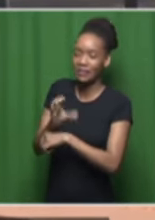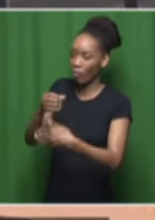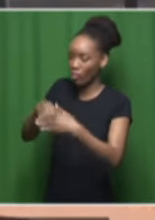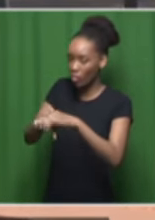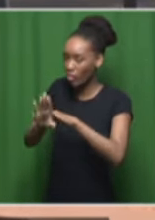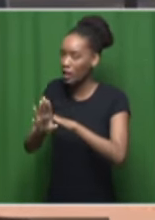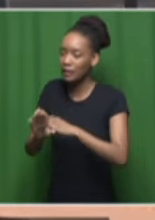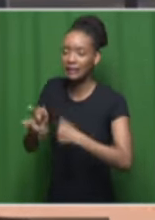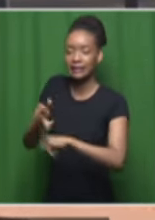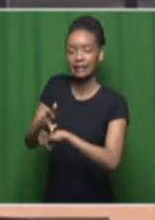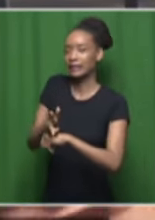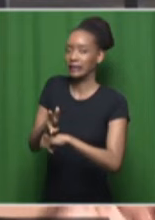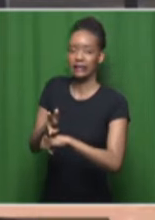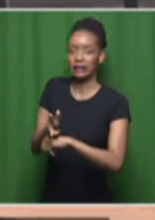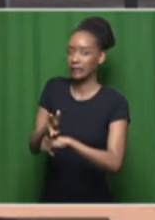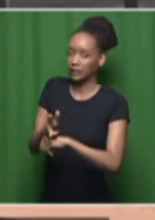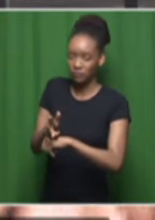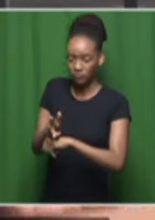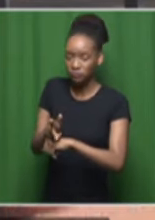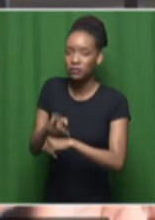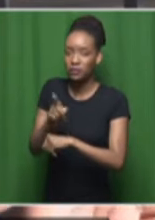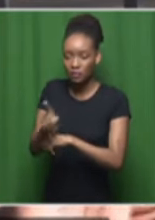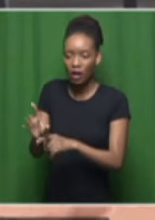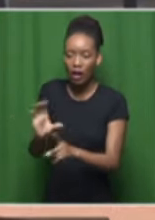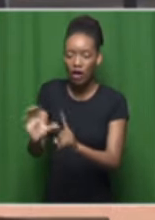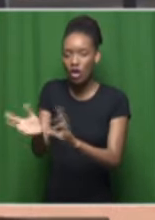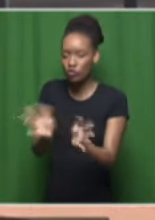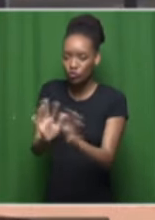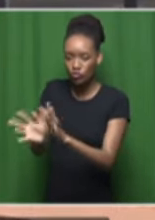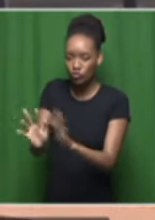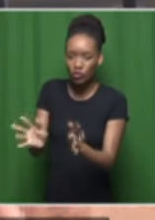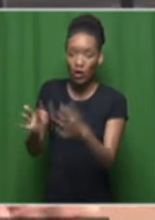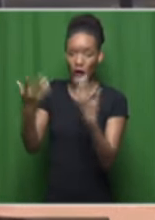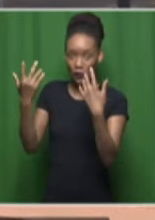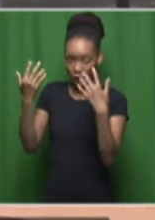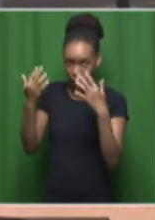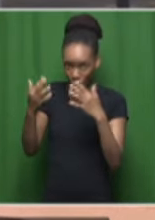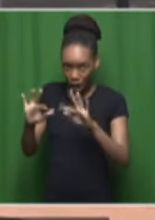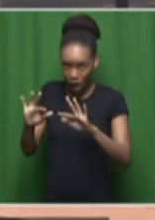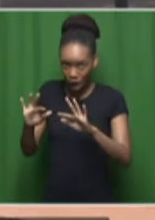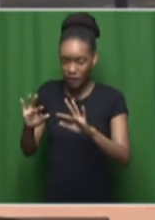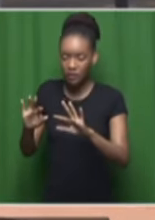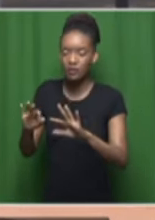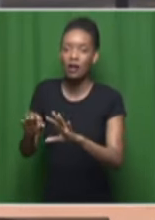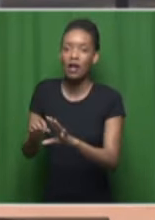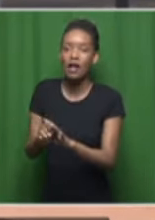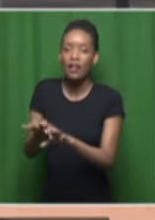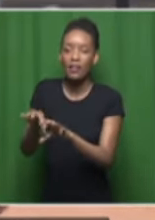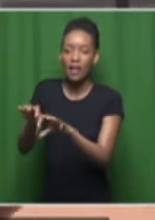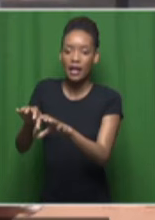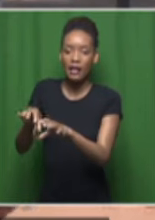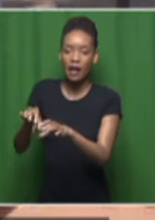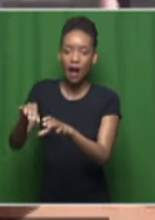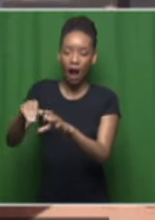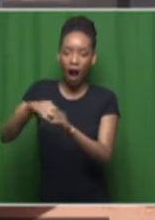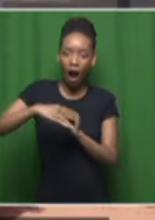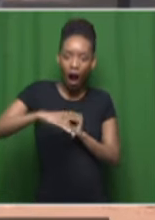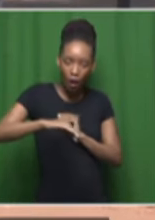to follow. Thereafter, Amabutho will then take Prince Mangosuthu Buthelezi out, accompany the body to at